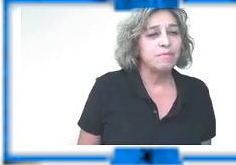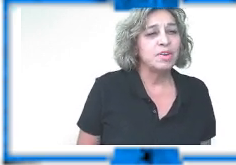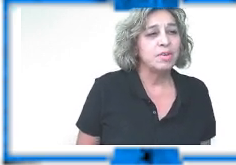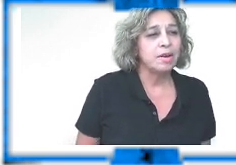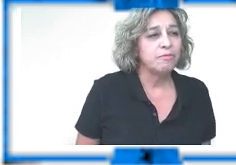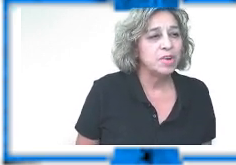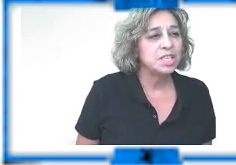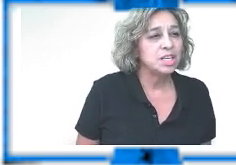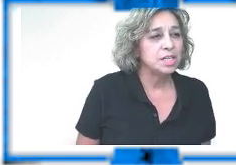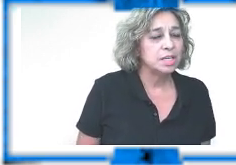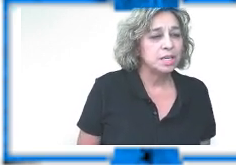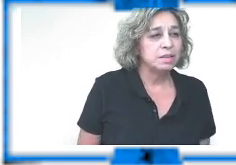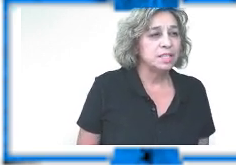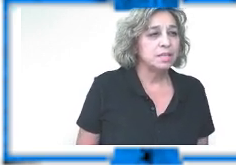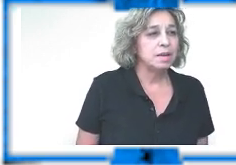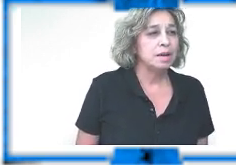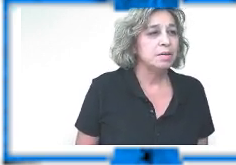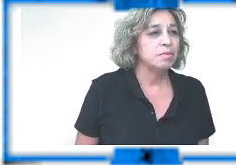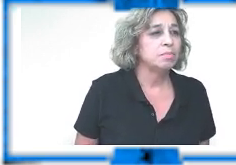to a frontal